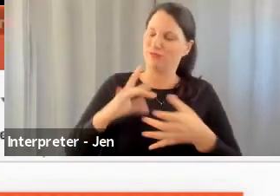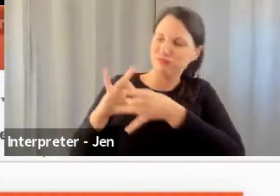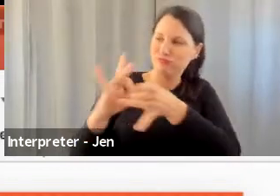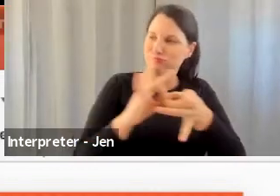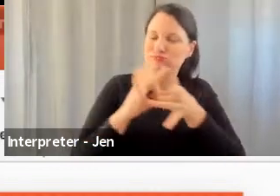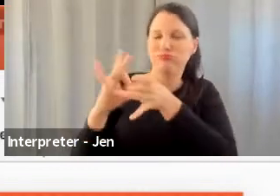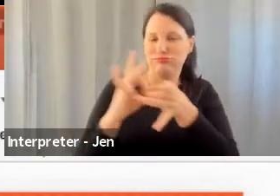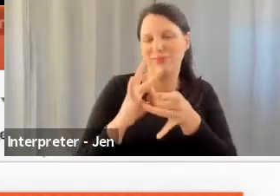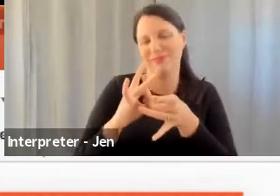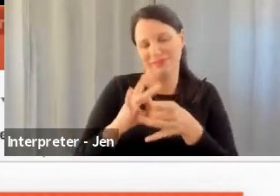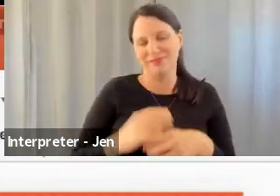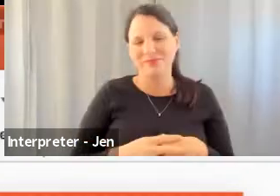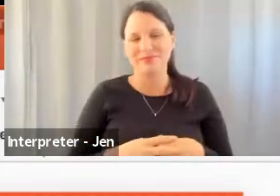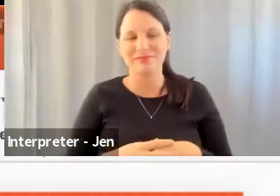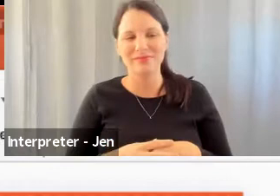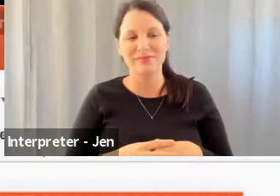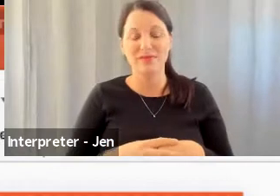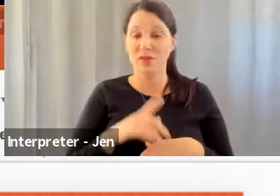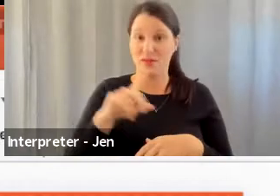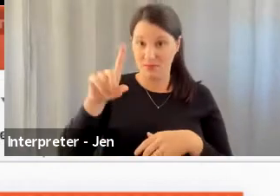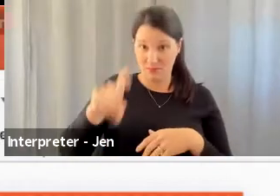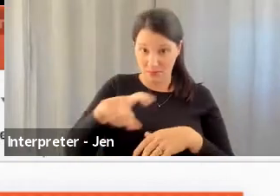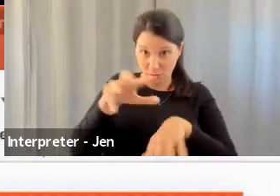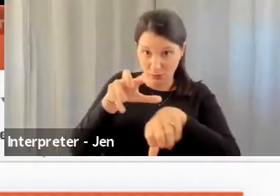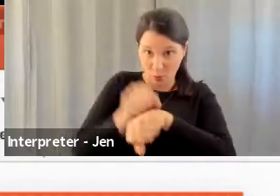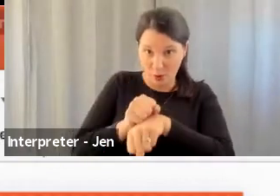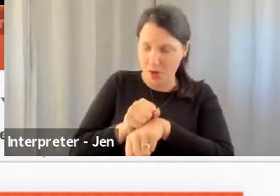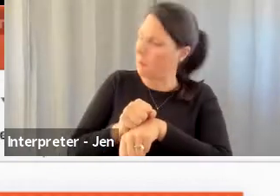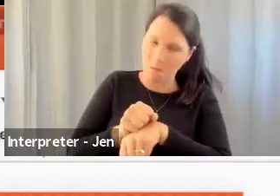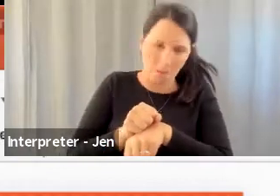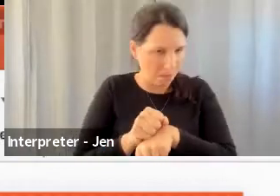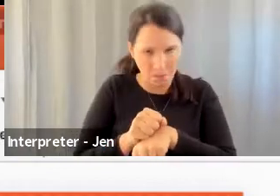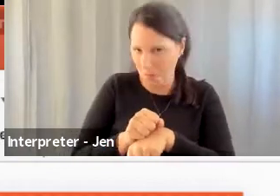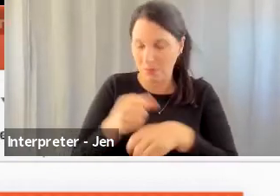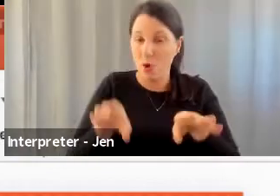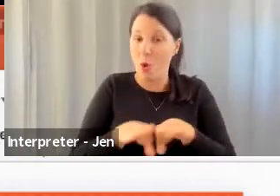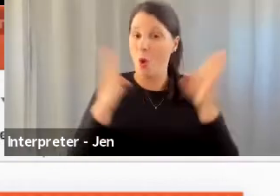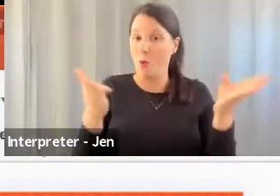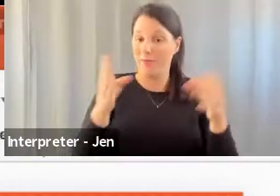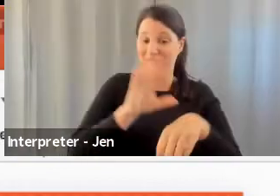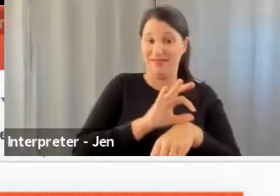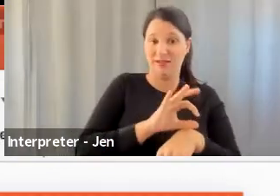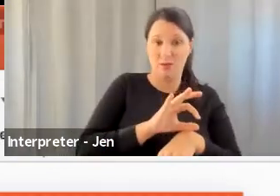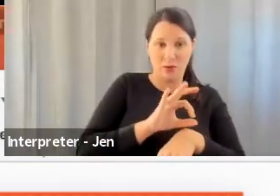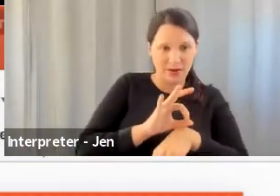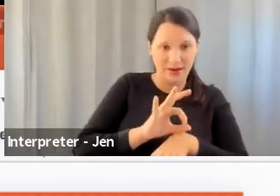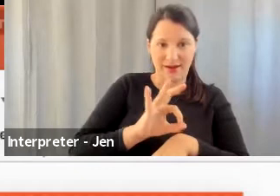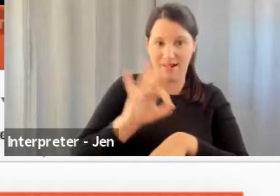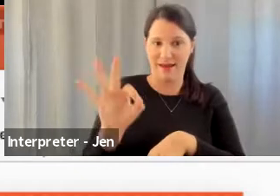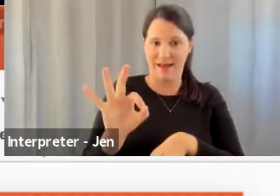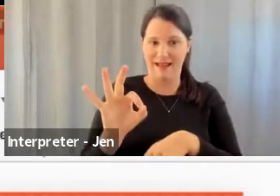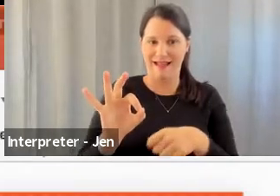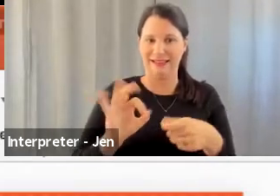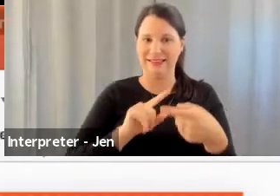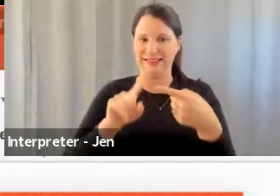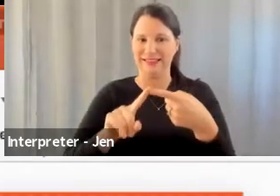There's no appointment necessary. We are open from 9 a.m. to 8 p.m. We extended our hours into the evening because I know most of the time